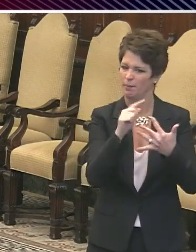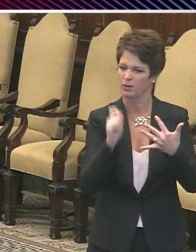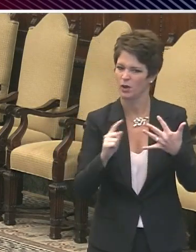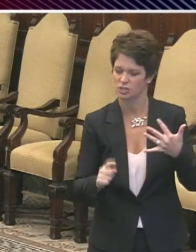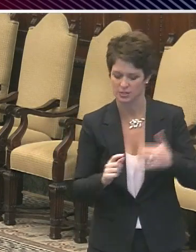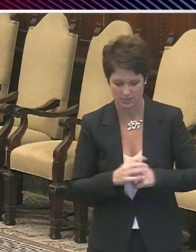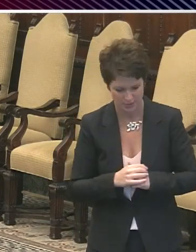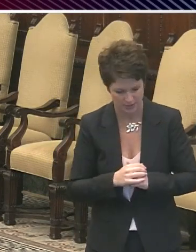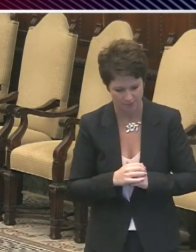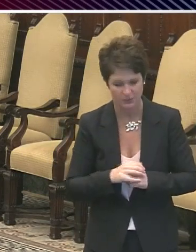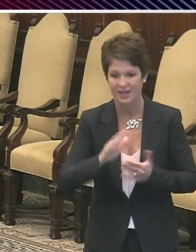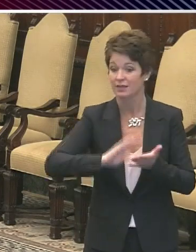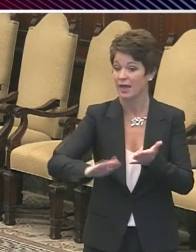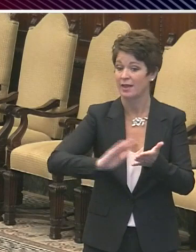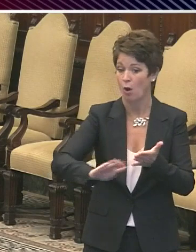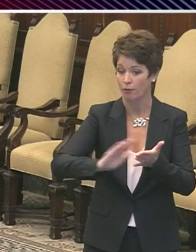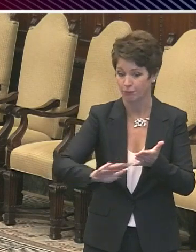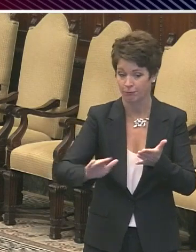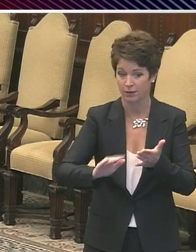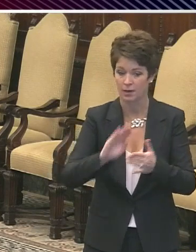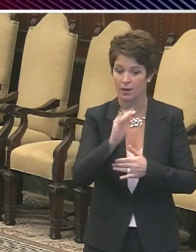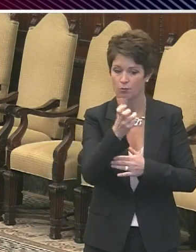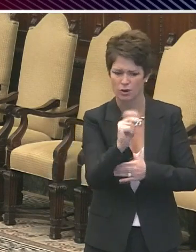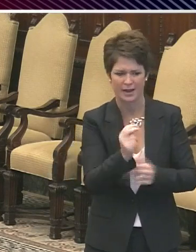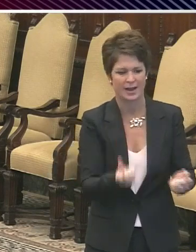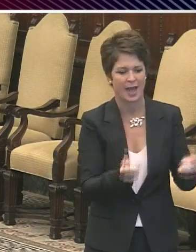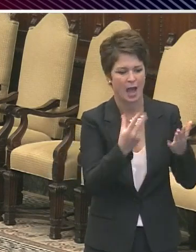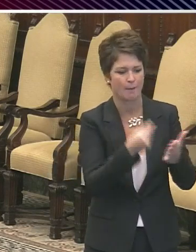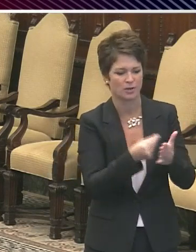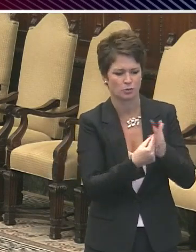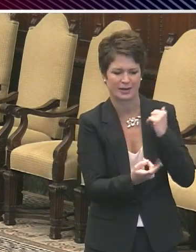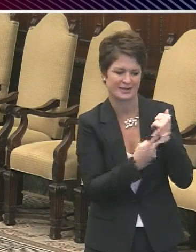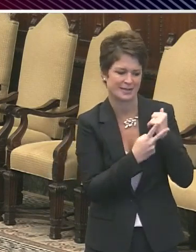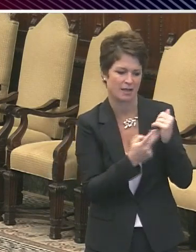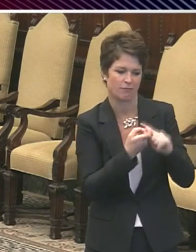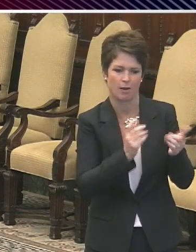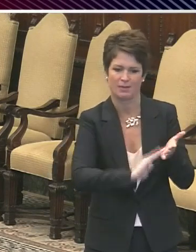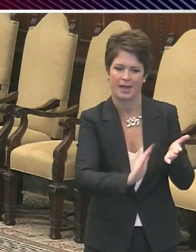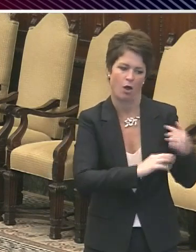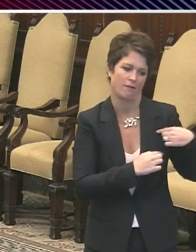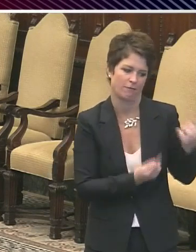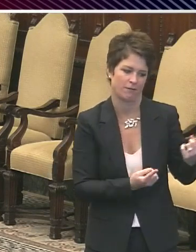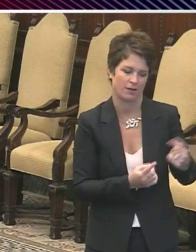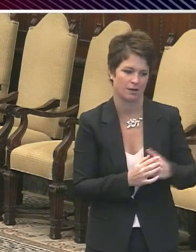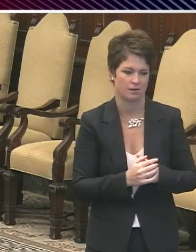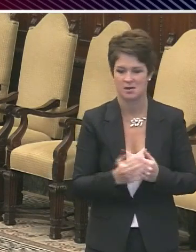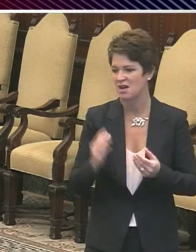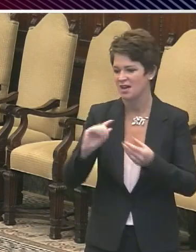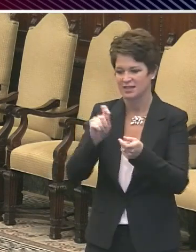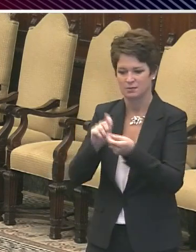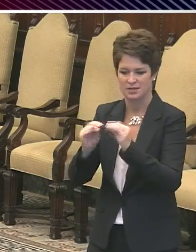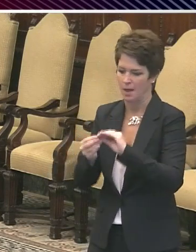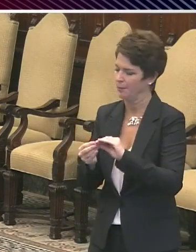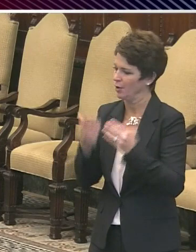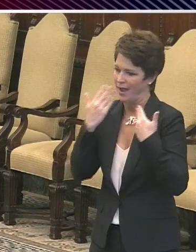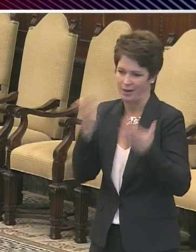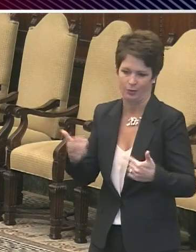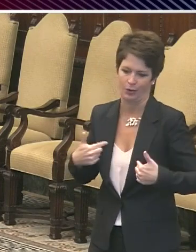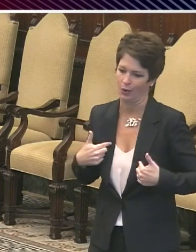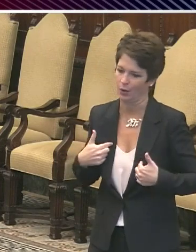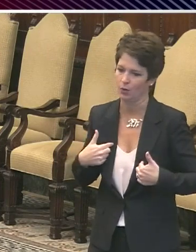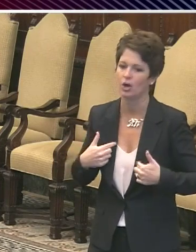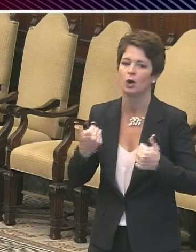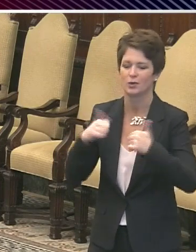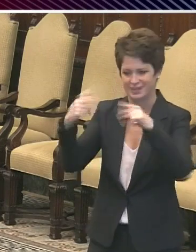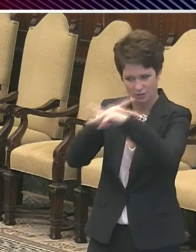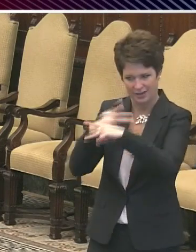earlier questions. One on the layoffs. Brian, how much money was saved? I do not know. That was actually we're